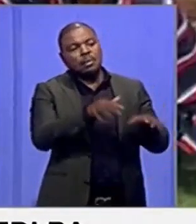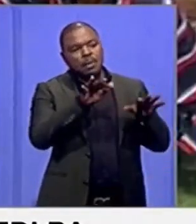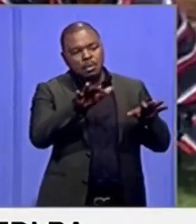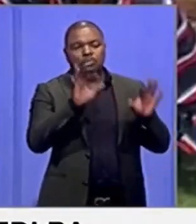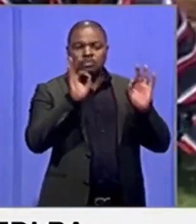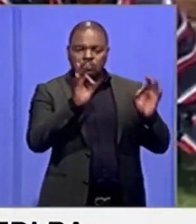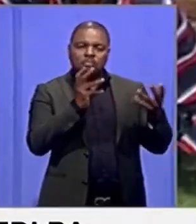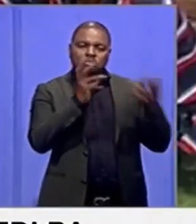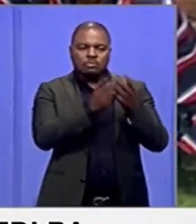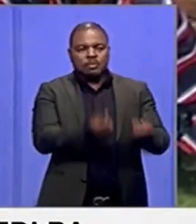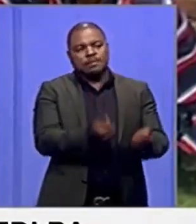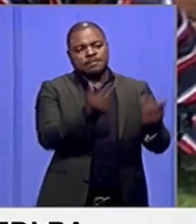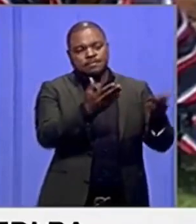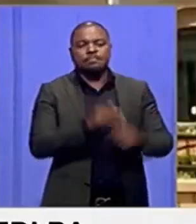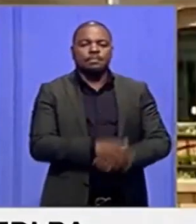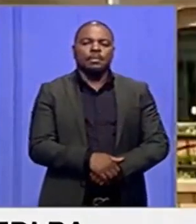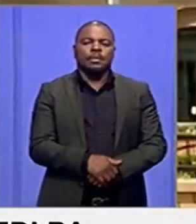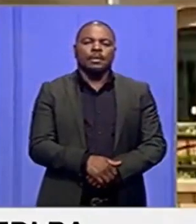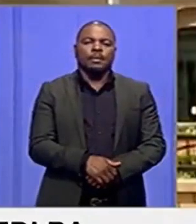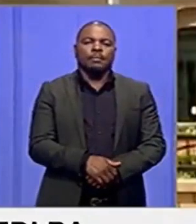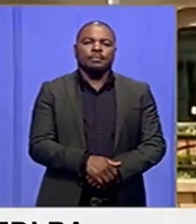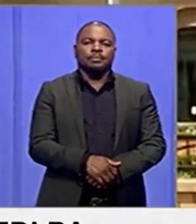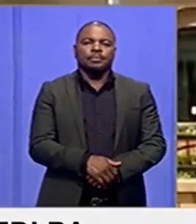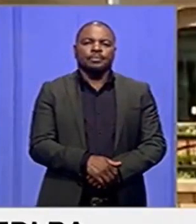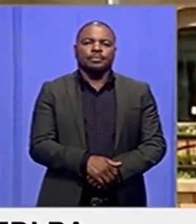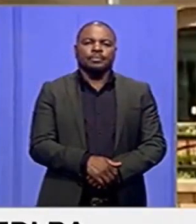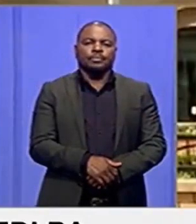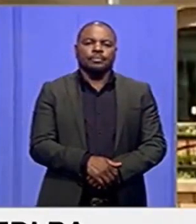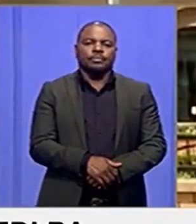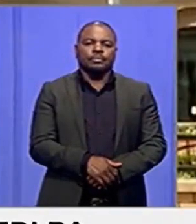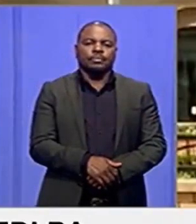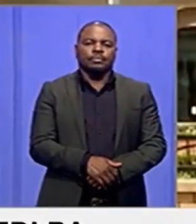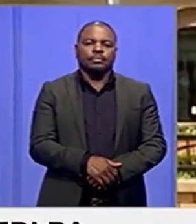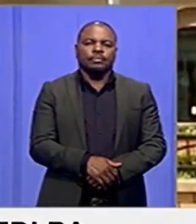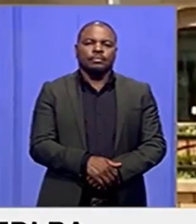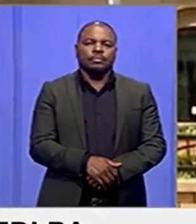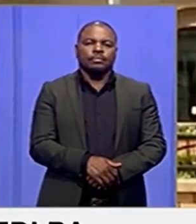loketseng. Konelo le Kgafola, ditaba tsa SABC, Bloemfontein.